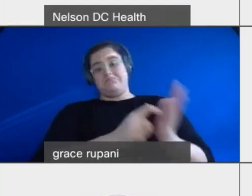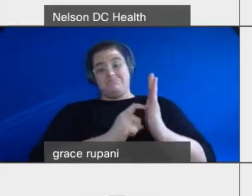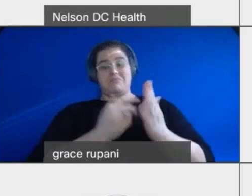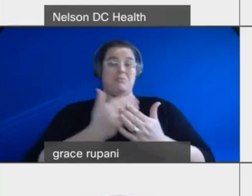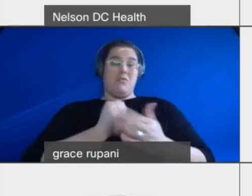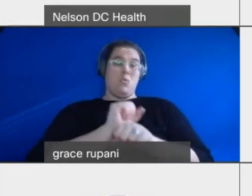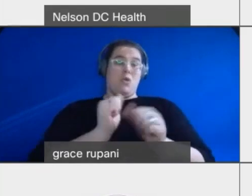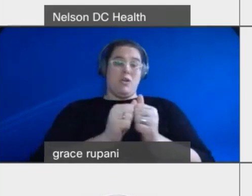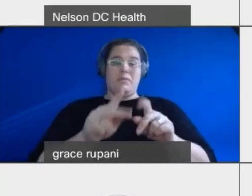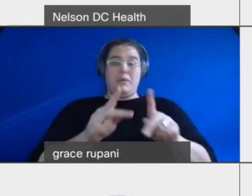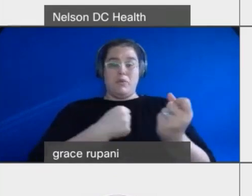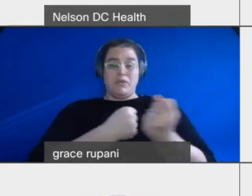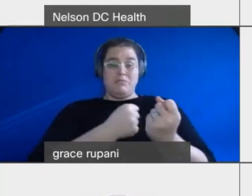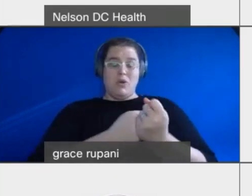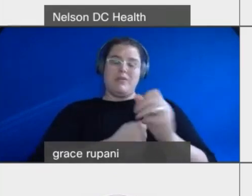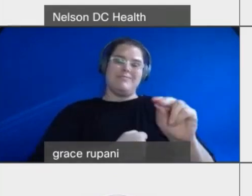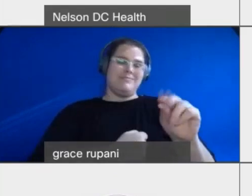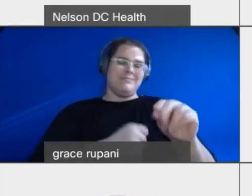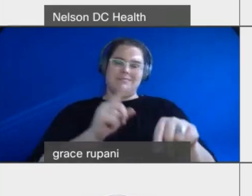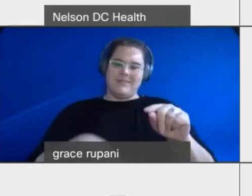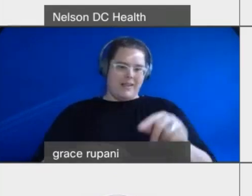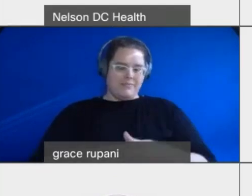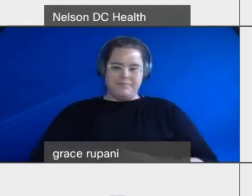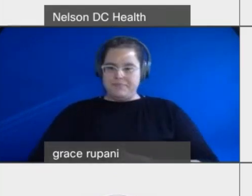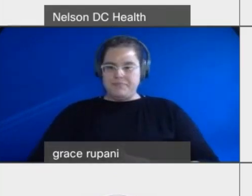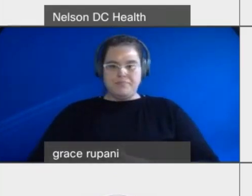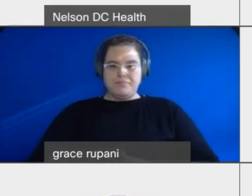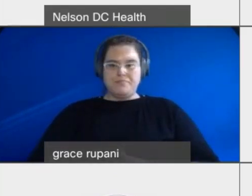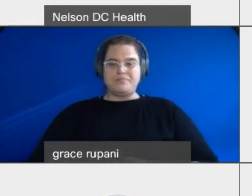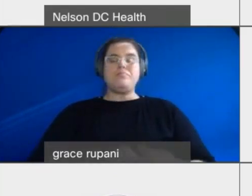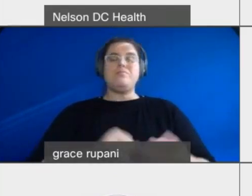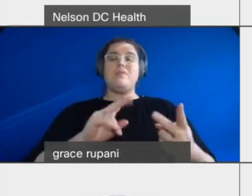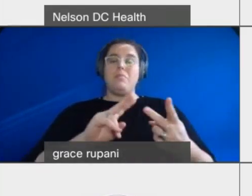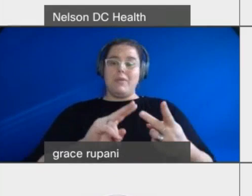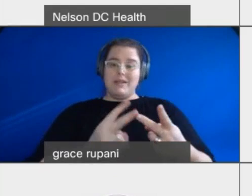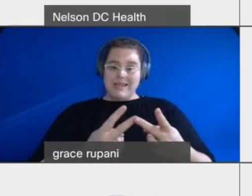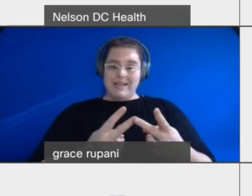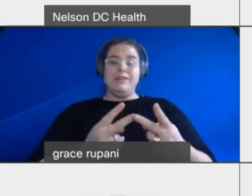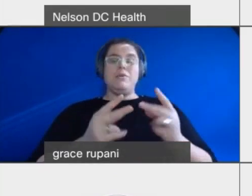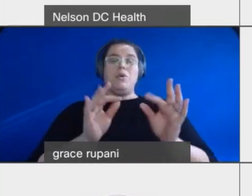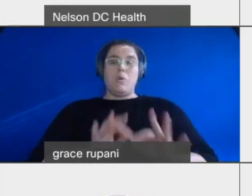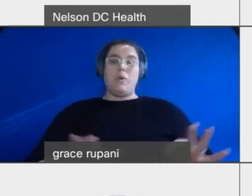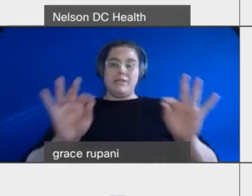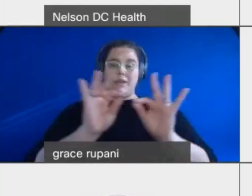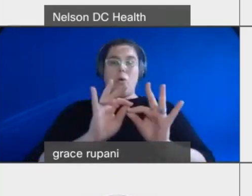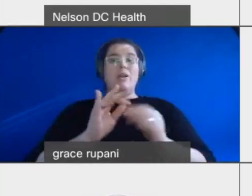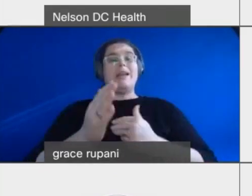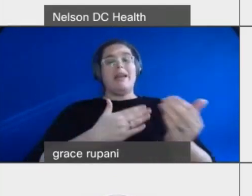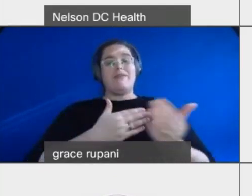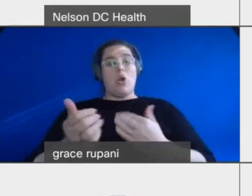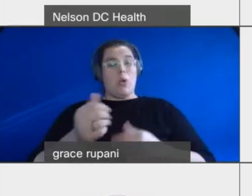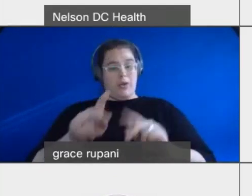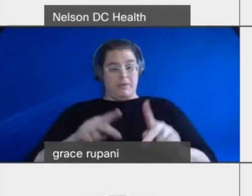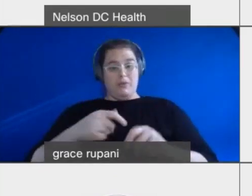support. But secondly, what's very important is even once people get the vaccine, they need to